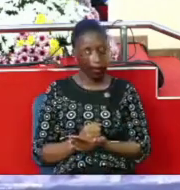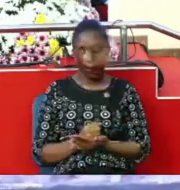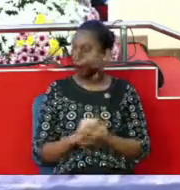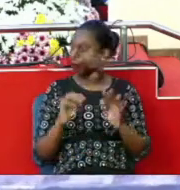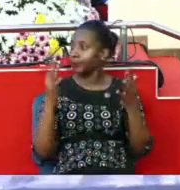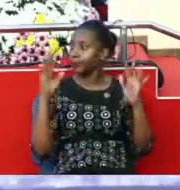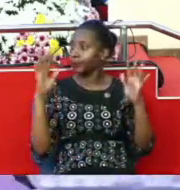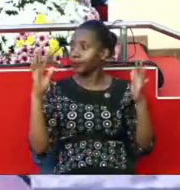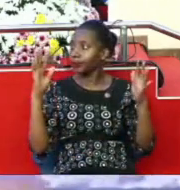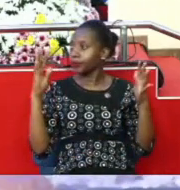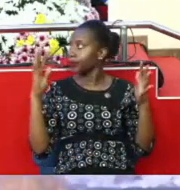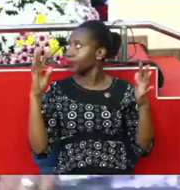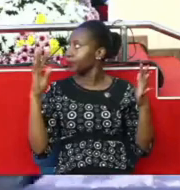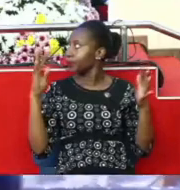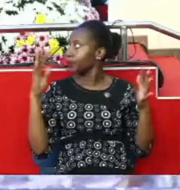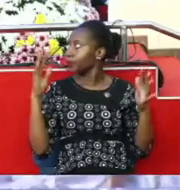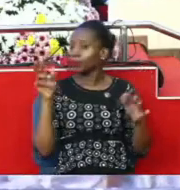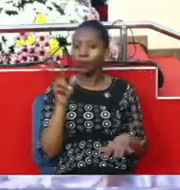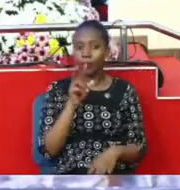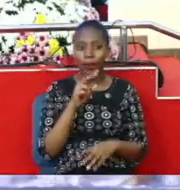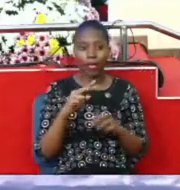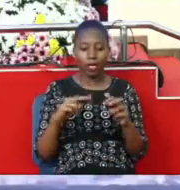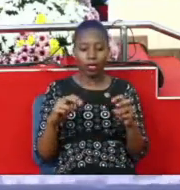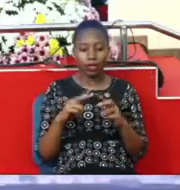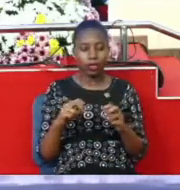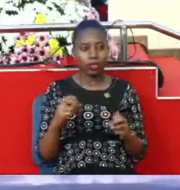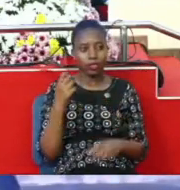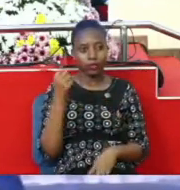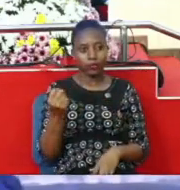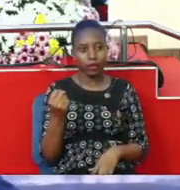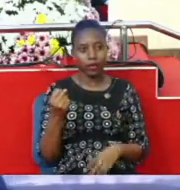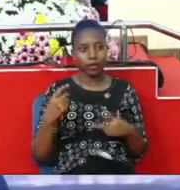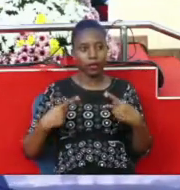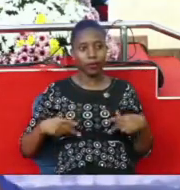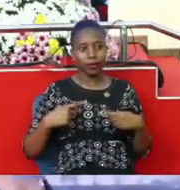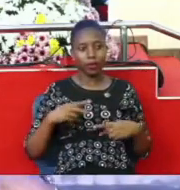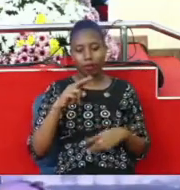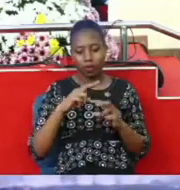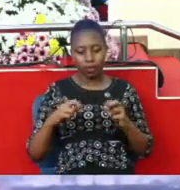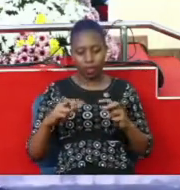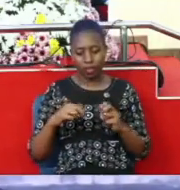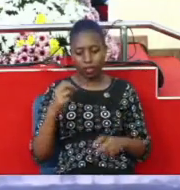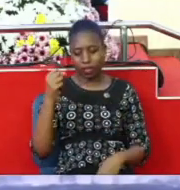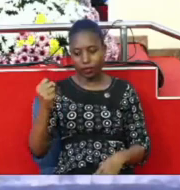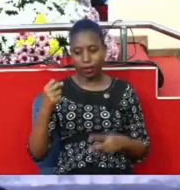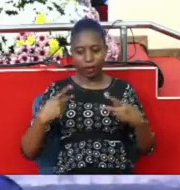five people. Look at five people. Tell them, give them high five. And tell